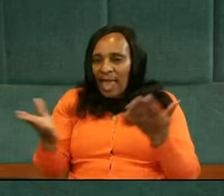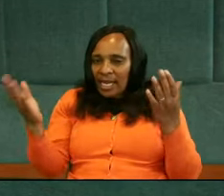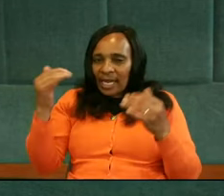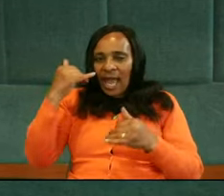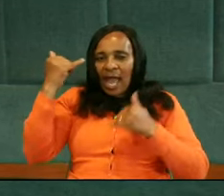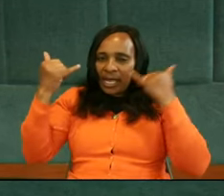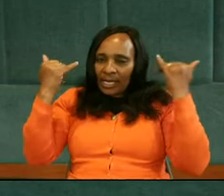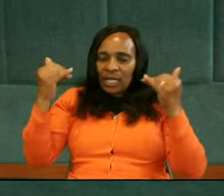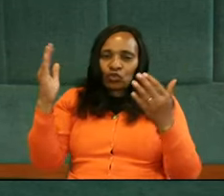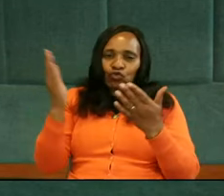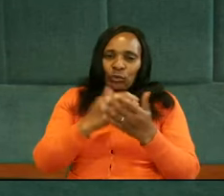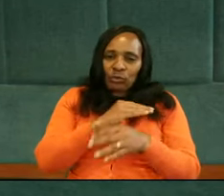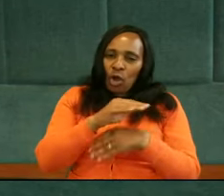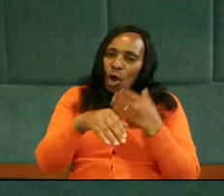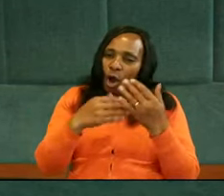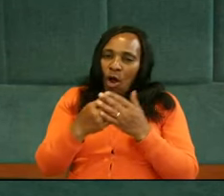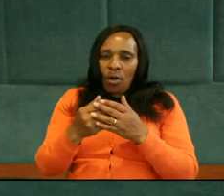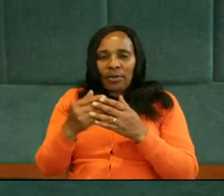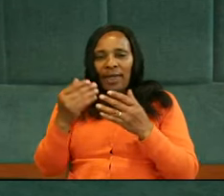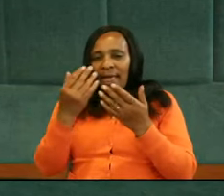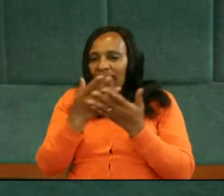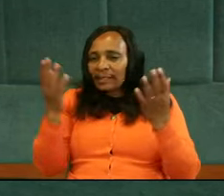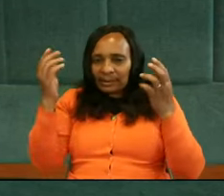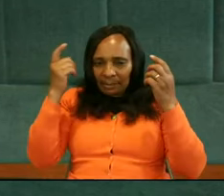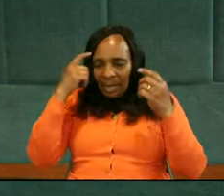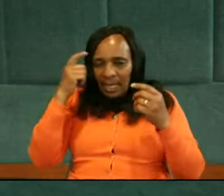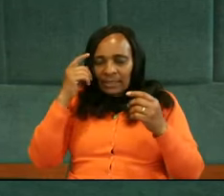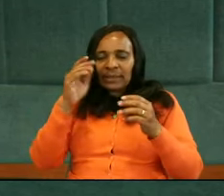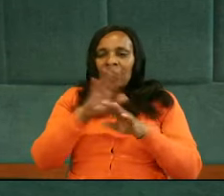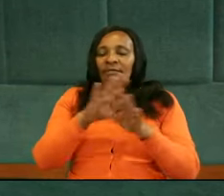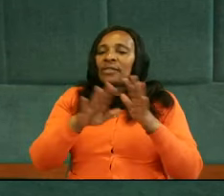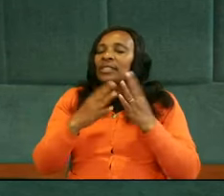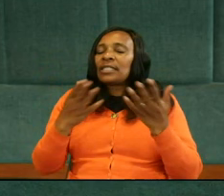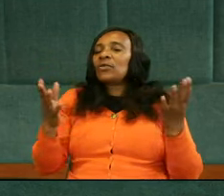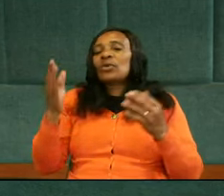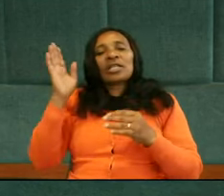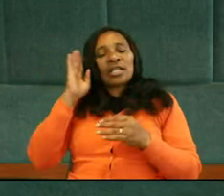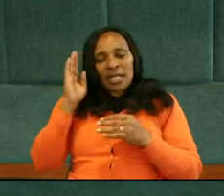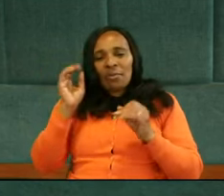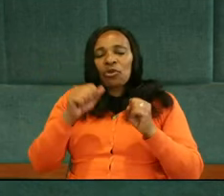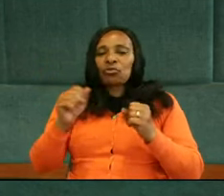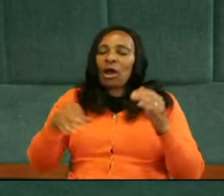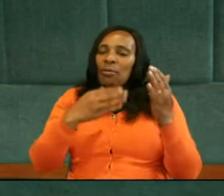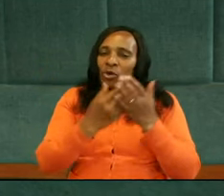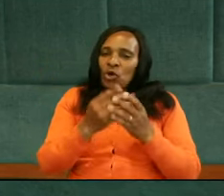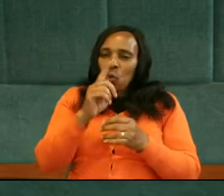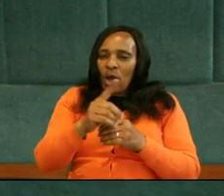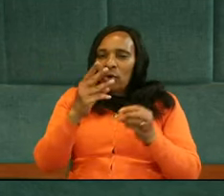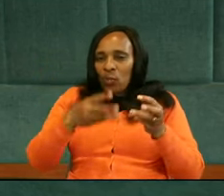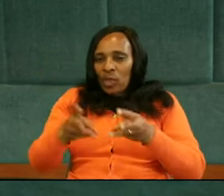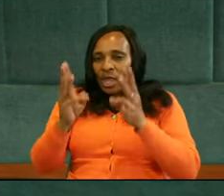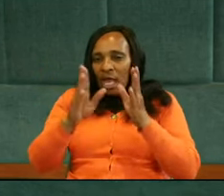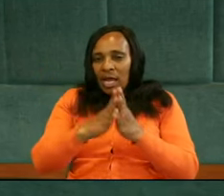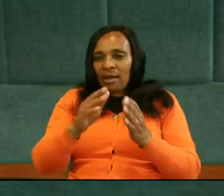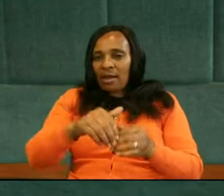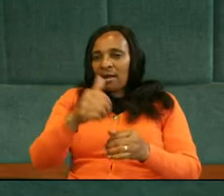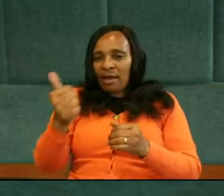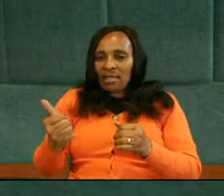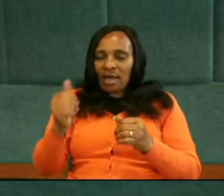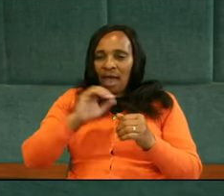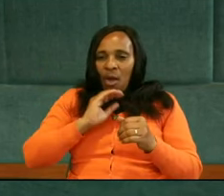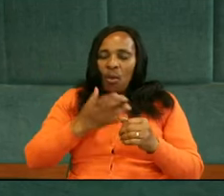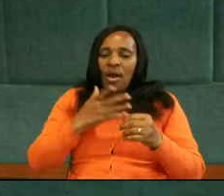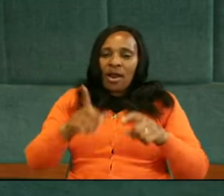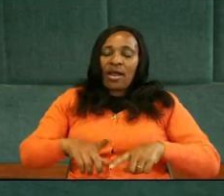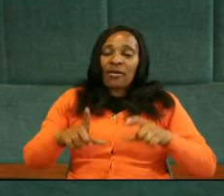idea and illuminate our minds, that everything we hear may be applicable in one way or another in our lives, and